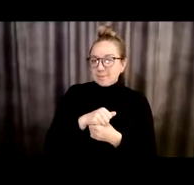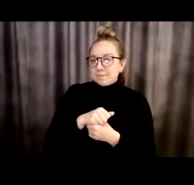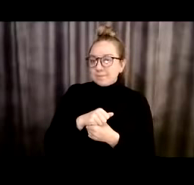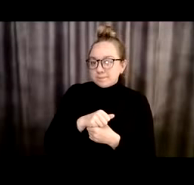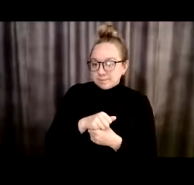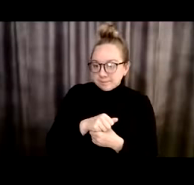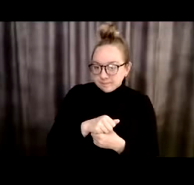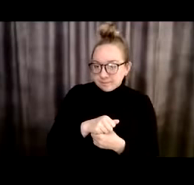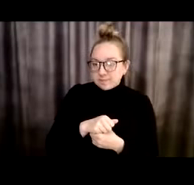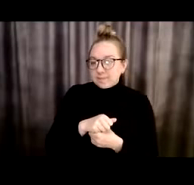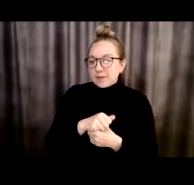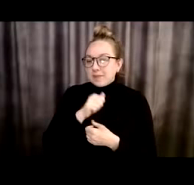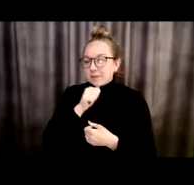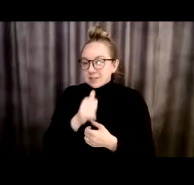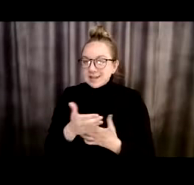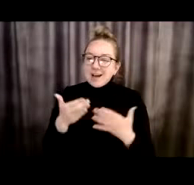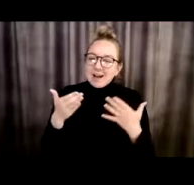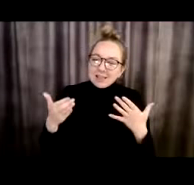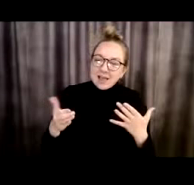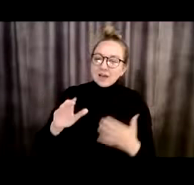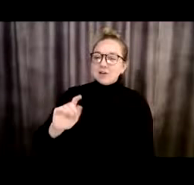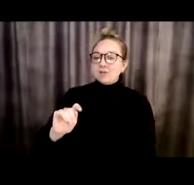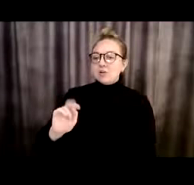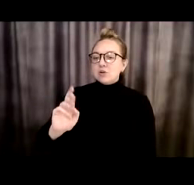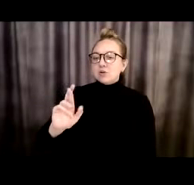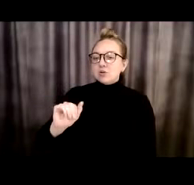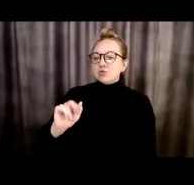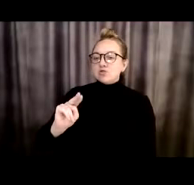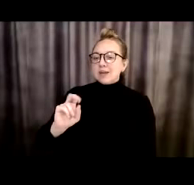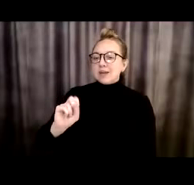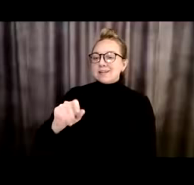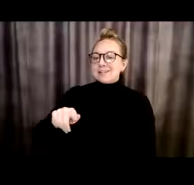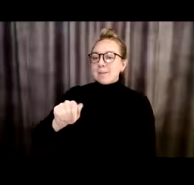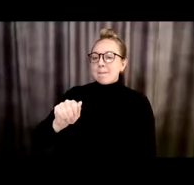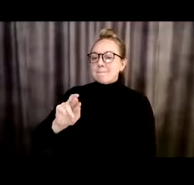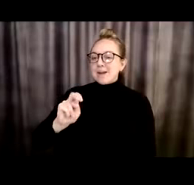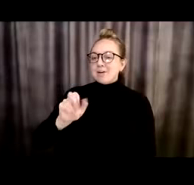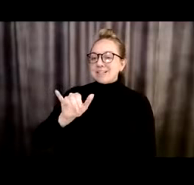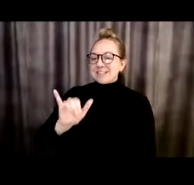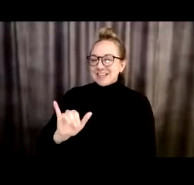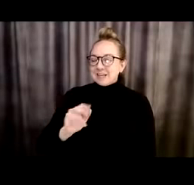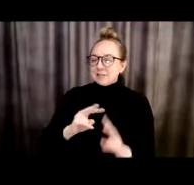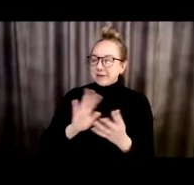voices are incorporated with actionable steps and evidence-based. So I just want to uplift that because I do agree with